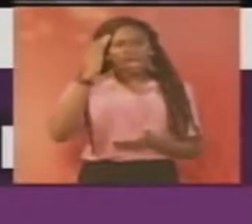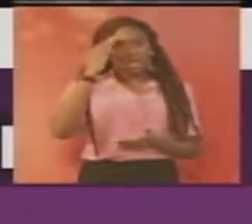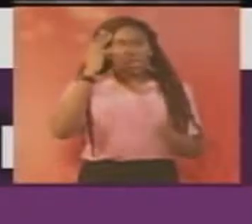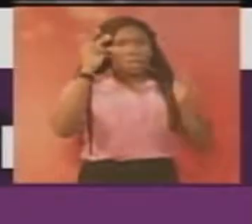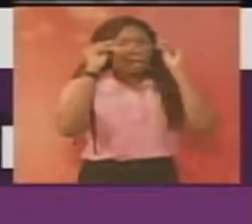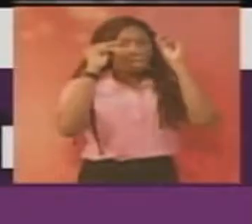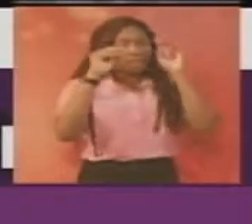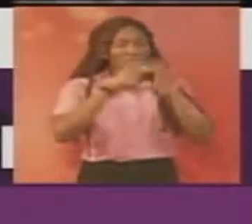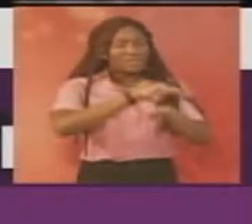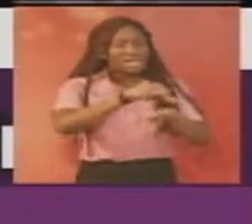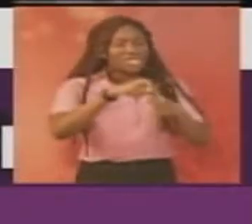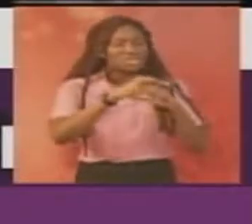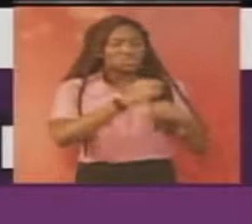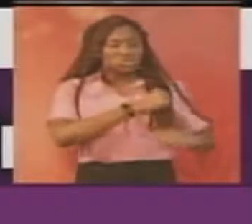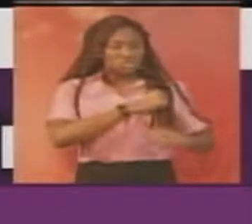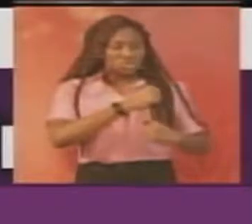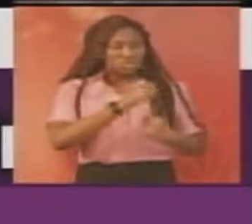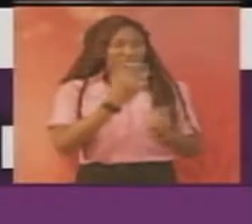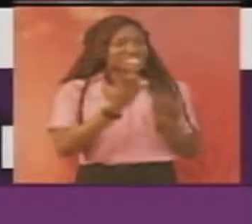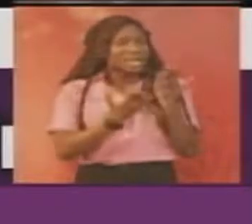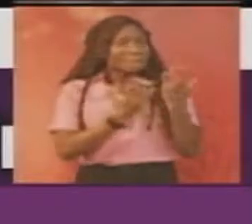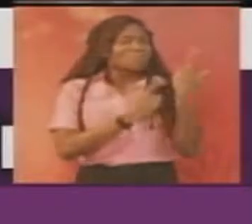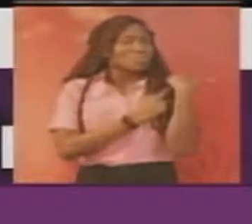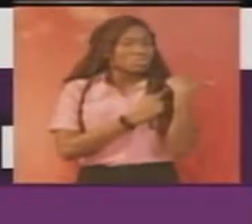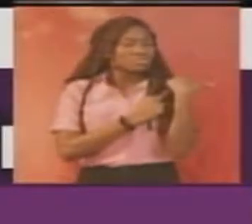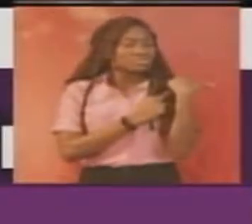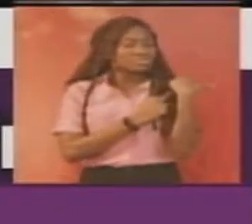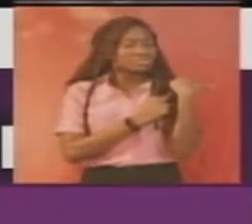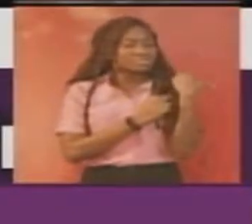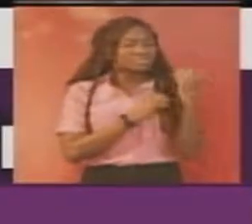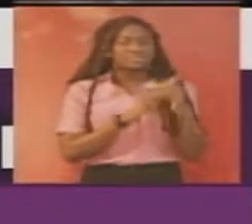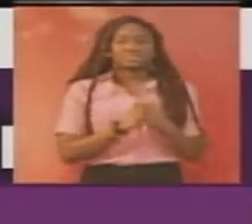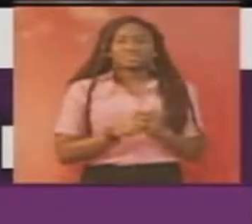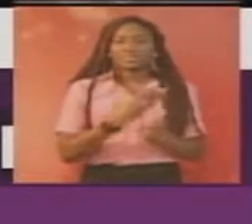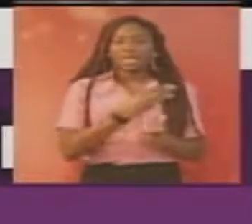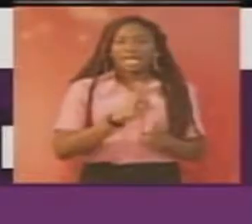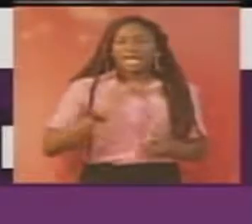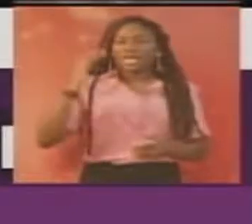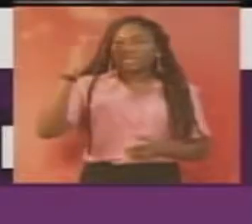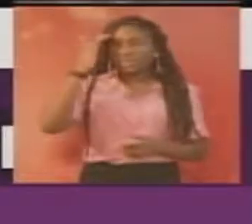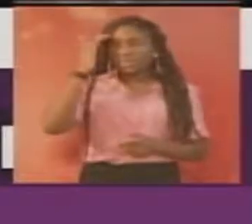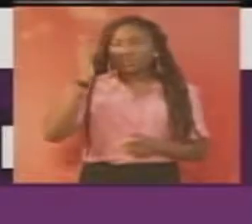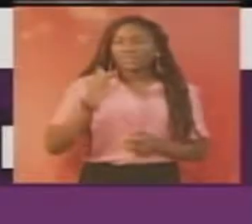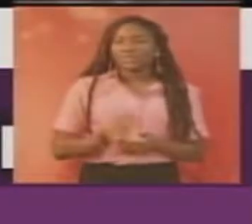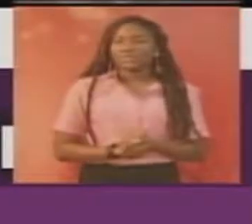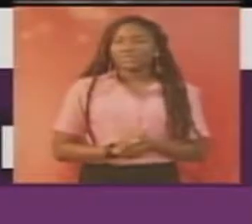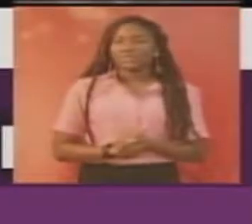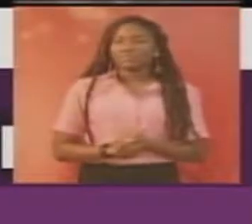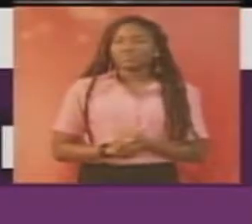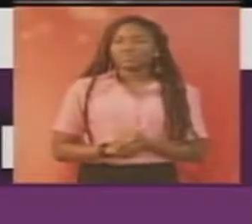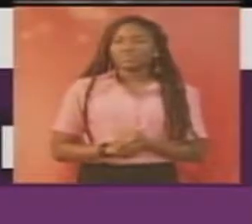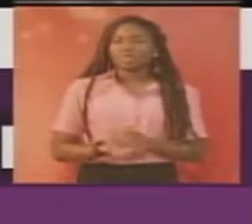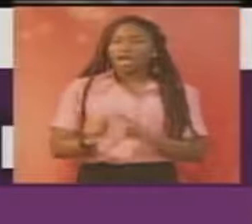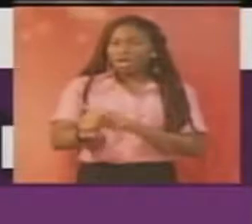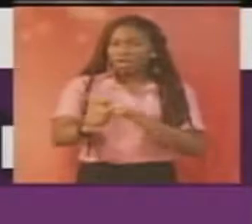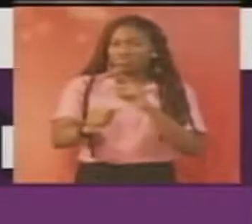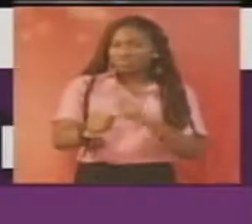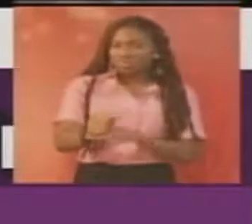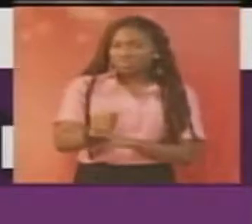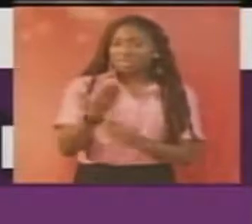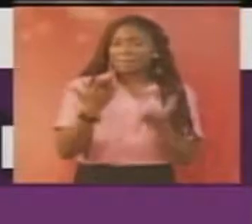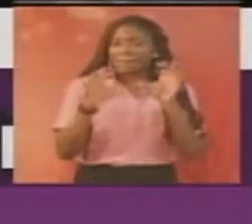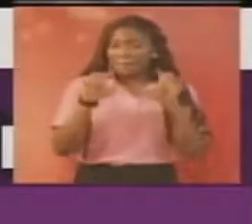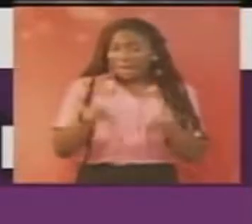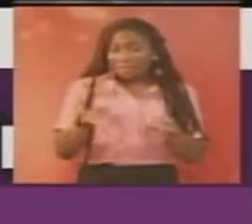Security, but I'm going to go ahead and ask, as I know the health authorities are also part of those consultations and discussions. So